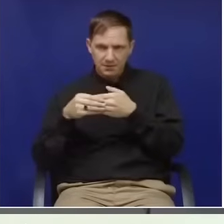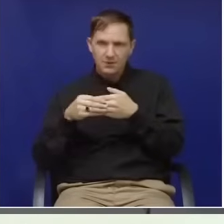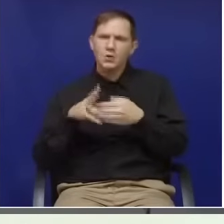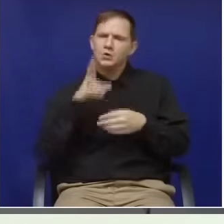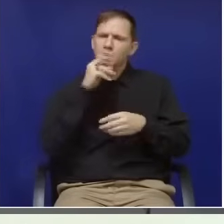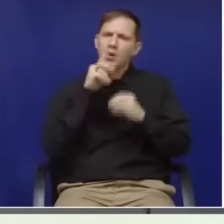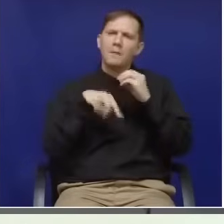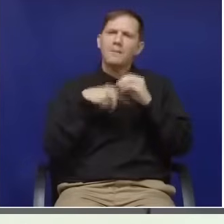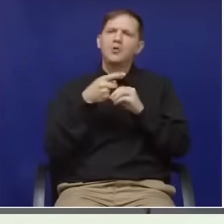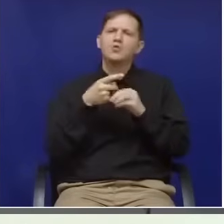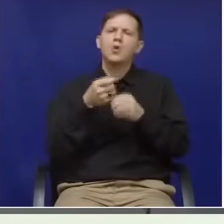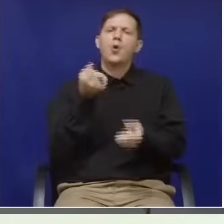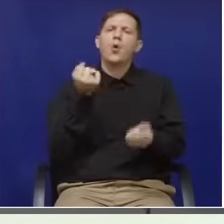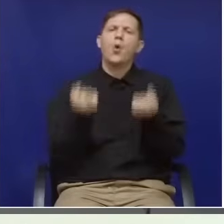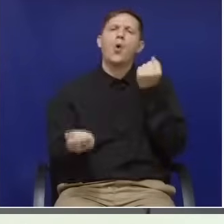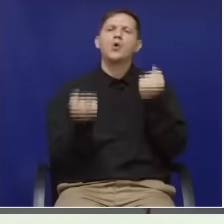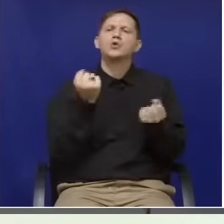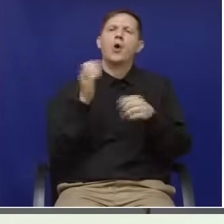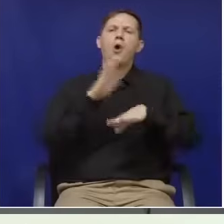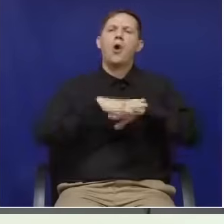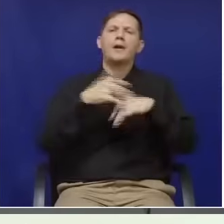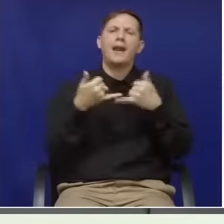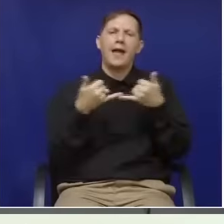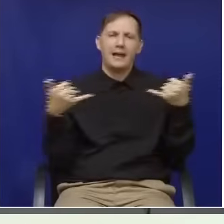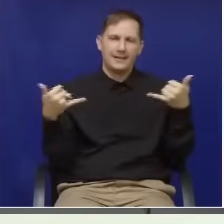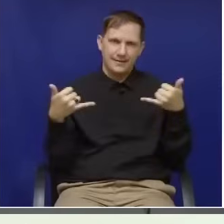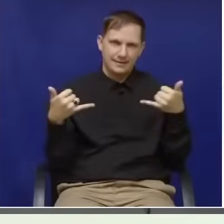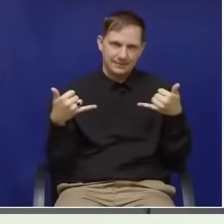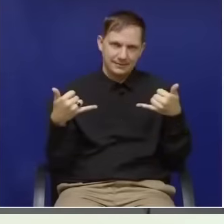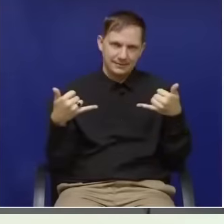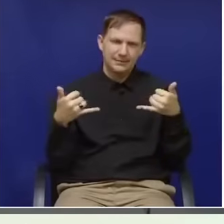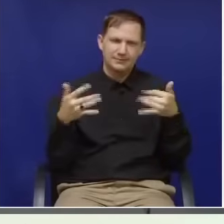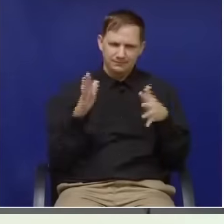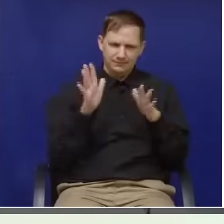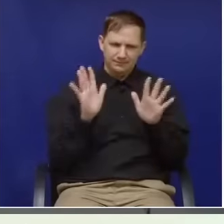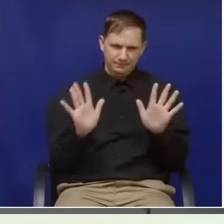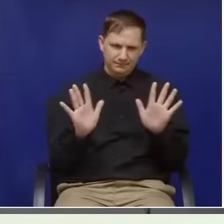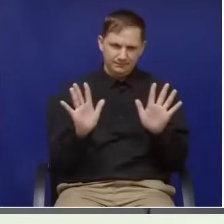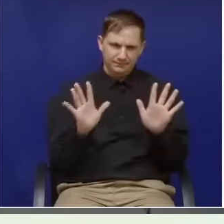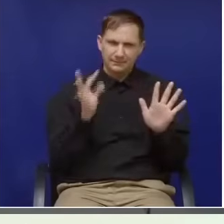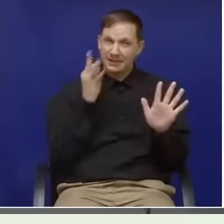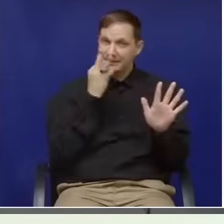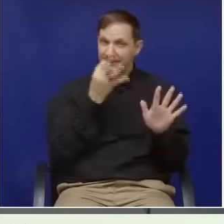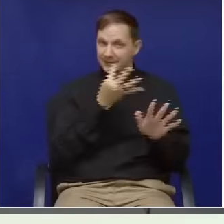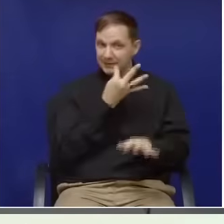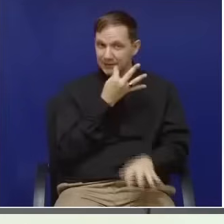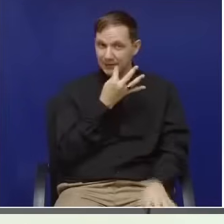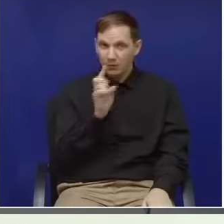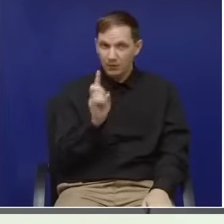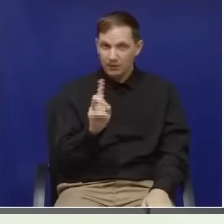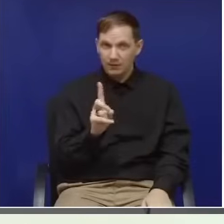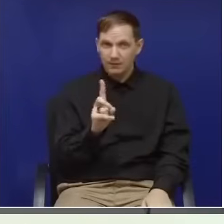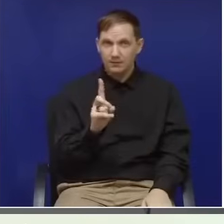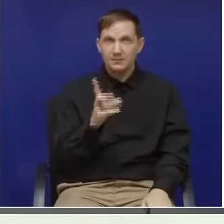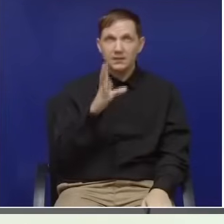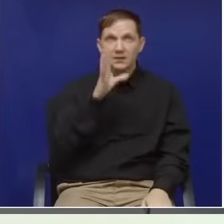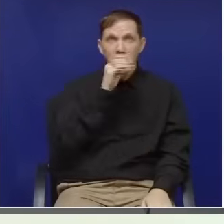umhlonishwa uyabuza kodwa akamamelanga. Mandithi mandithetha hayi ngithetha naye kaloku nguye obuza imbuzo.